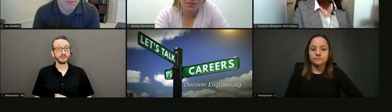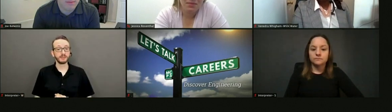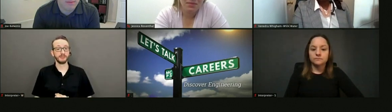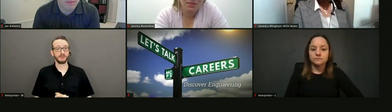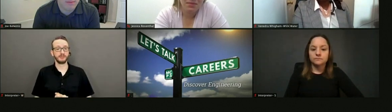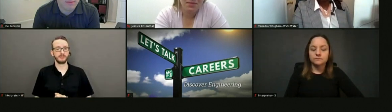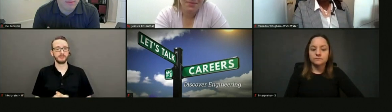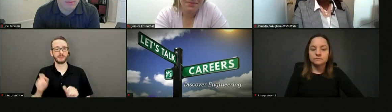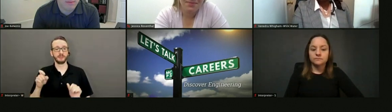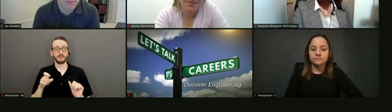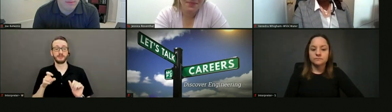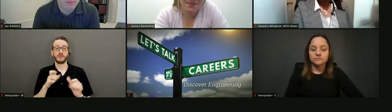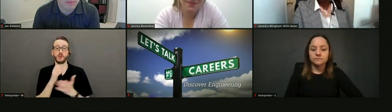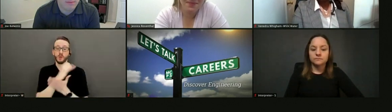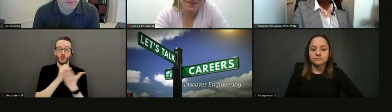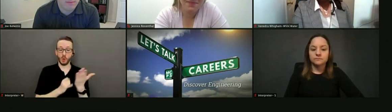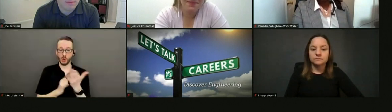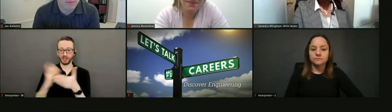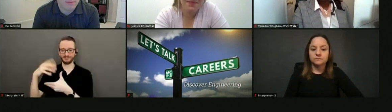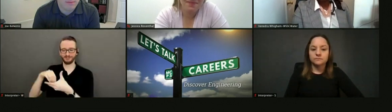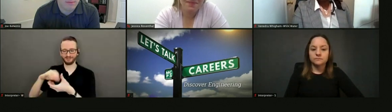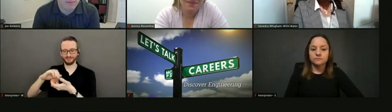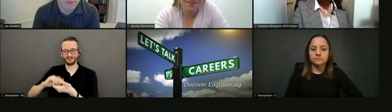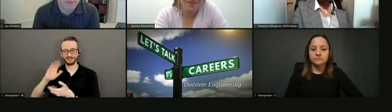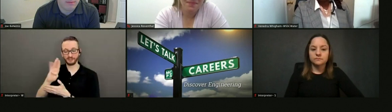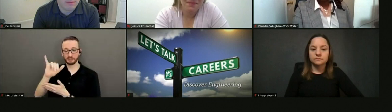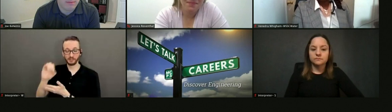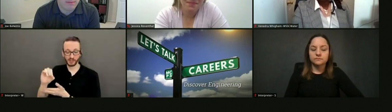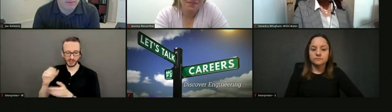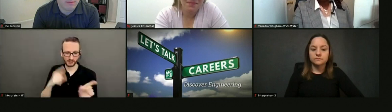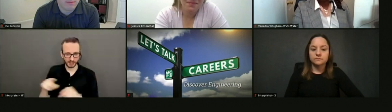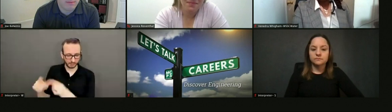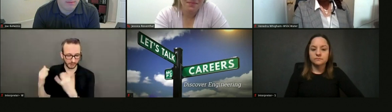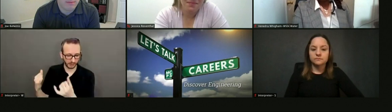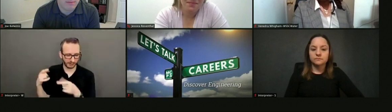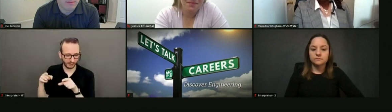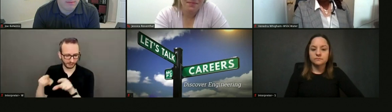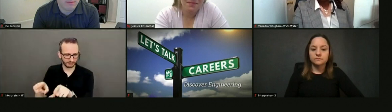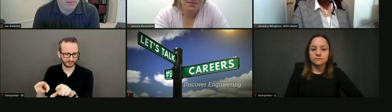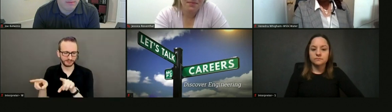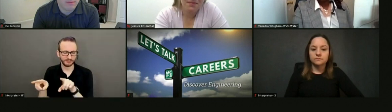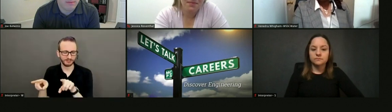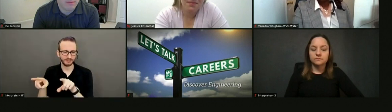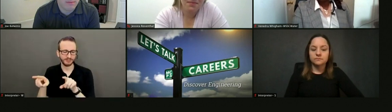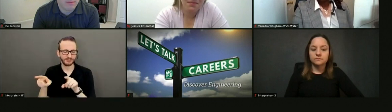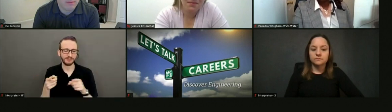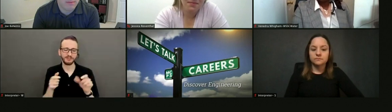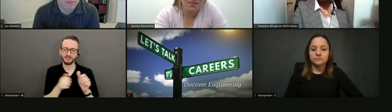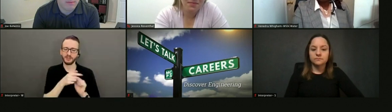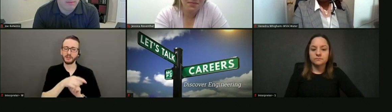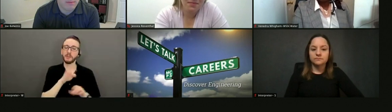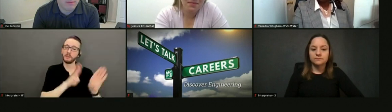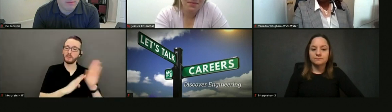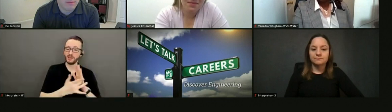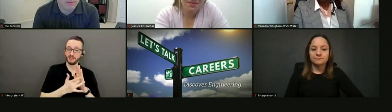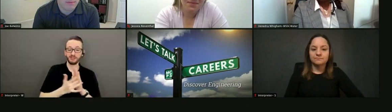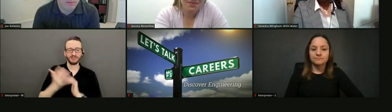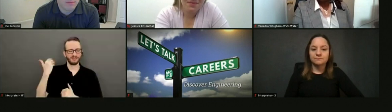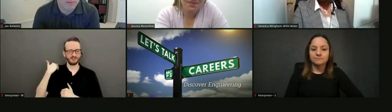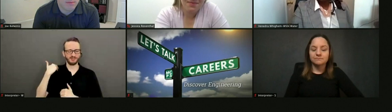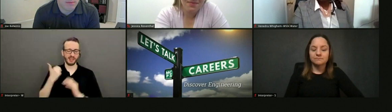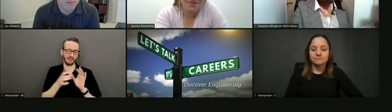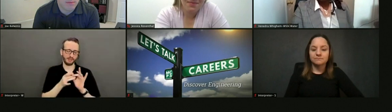art and bio movement happening kind of right alongside what's happening in biotech. And I kind of forgot to mention earlier when I